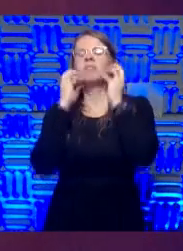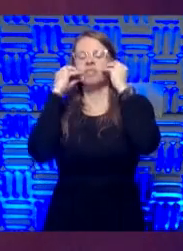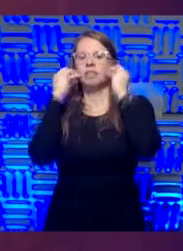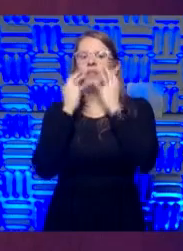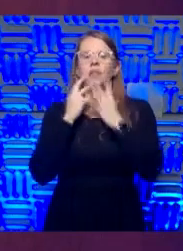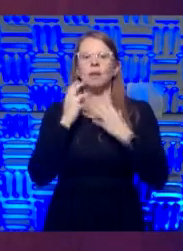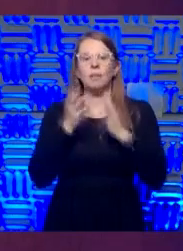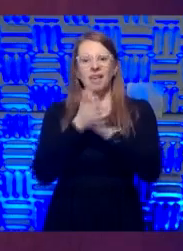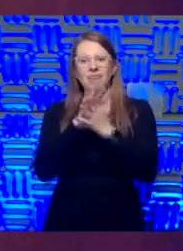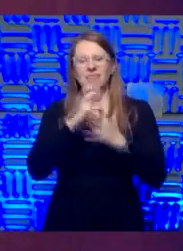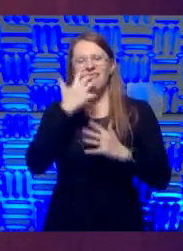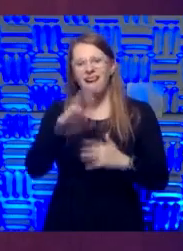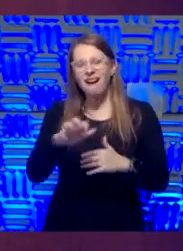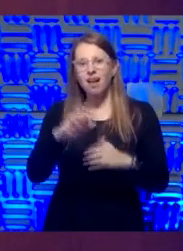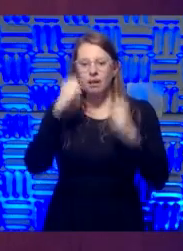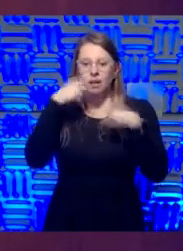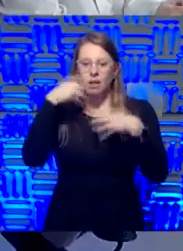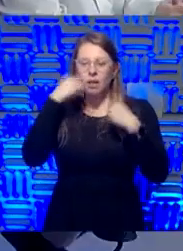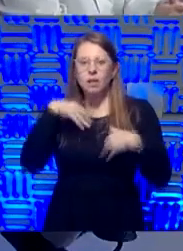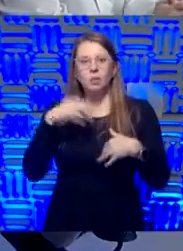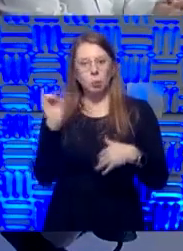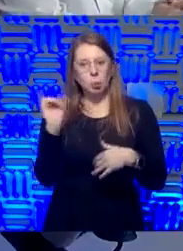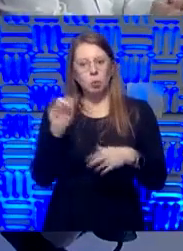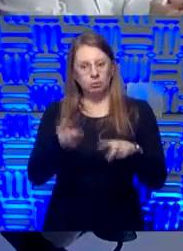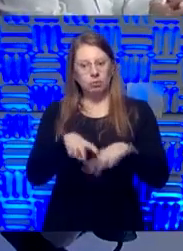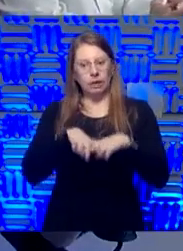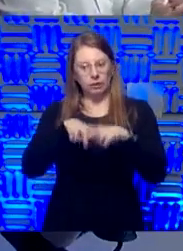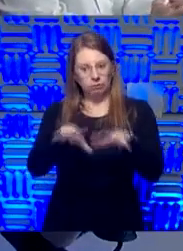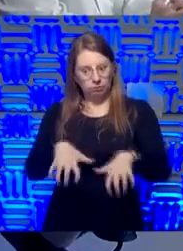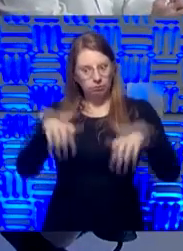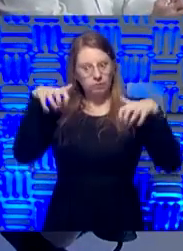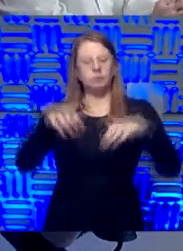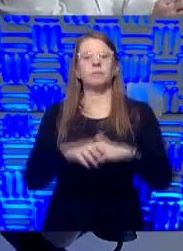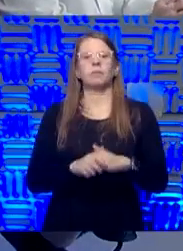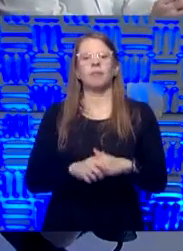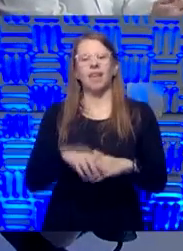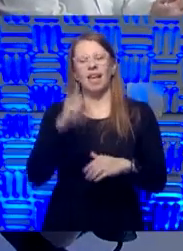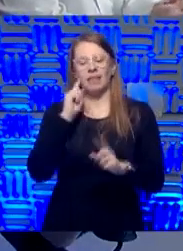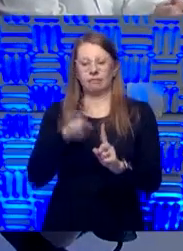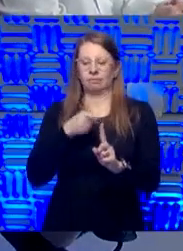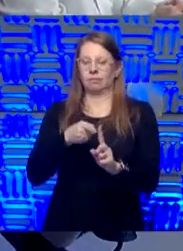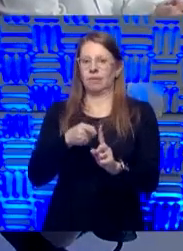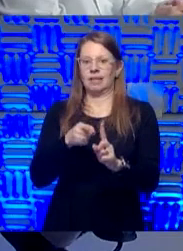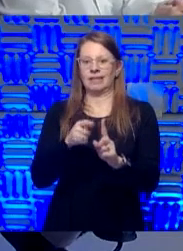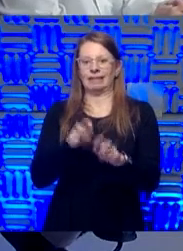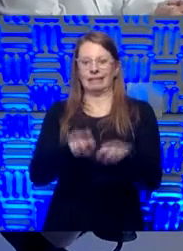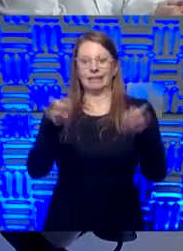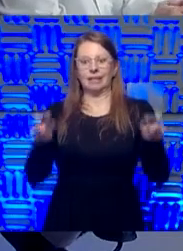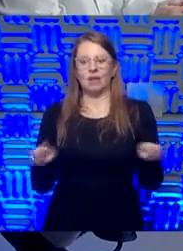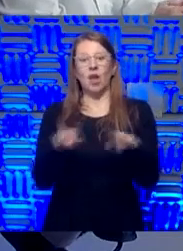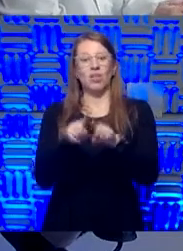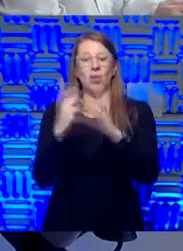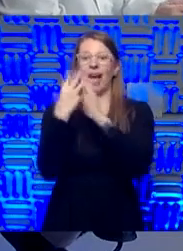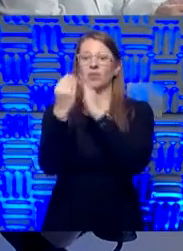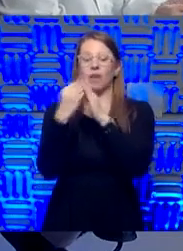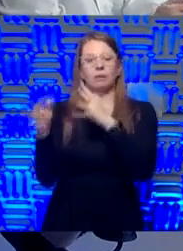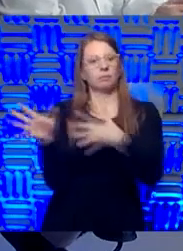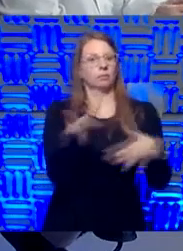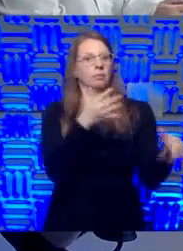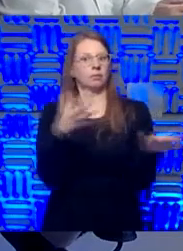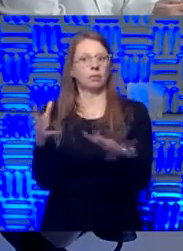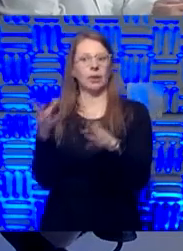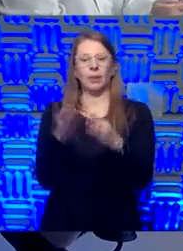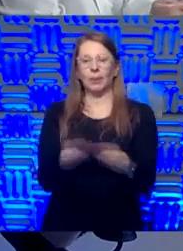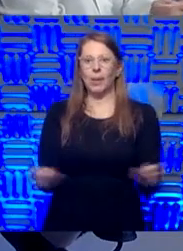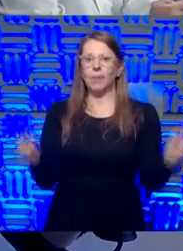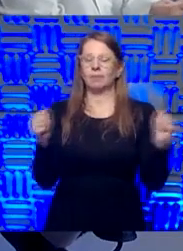They're touch getting it. Yeah, hot. that And doesn't they're happen. sweating in the stands, too. And I think the key is that distance, and being outside does make all the difference from being inside. I think it's